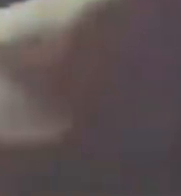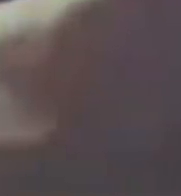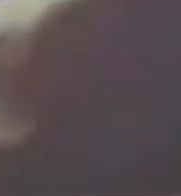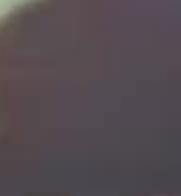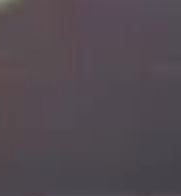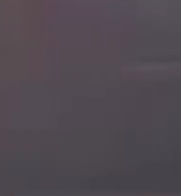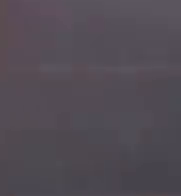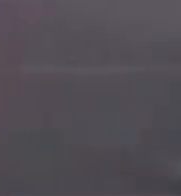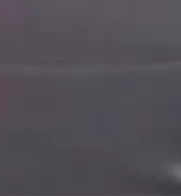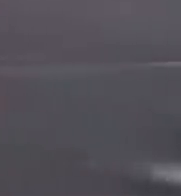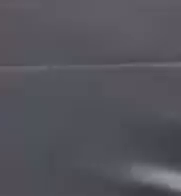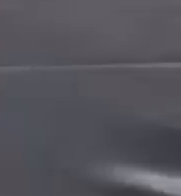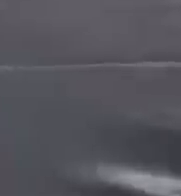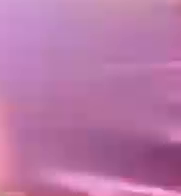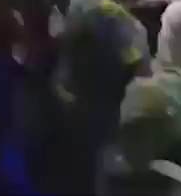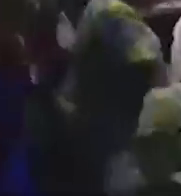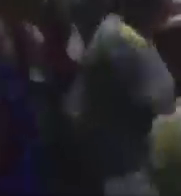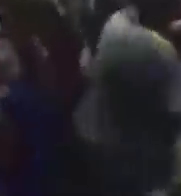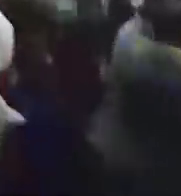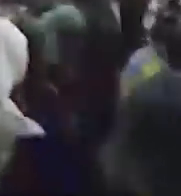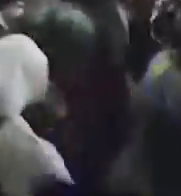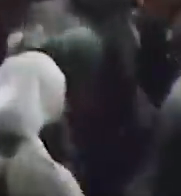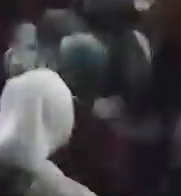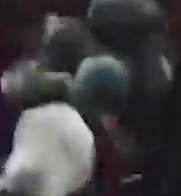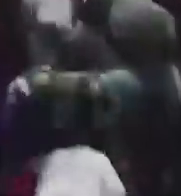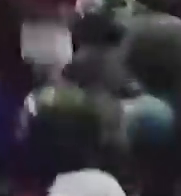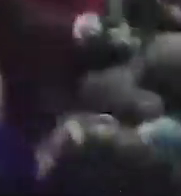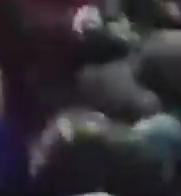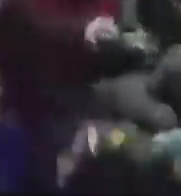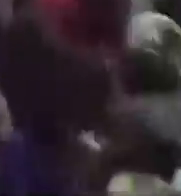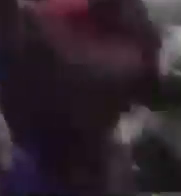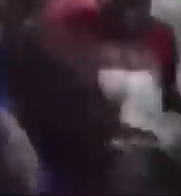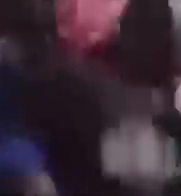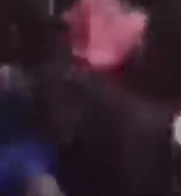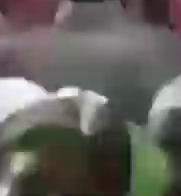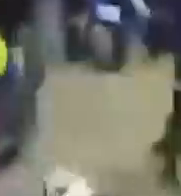ọjọ́, Babasebioba máa fi ìfàmì ìròyìn yọ. Agbára Ọlọ́run lórí wọn sọ